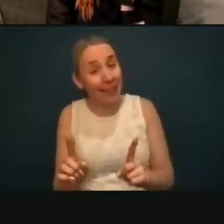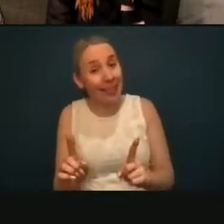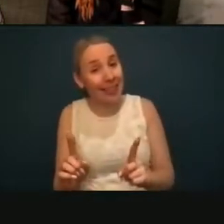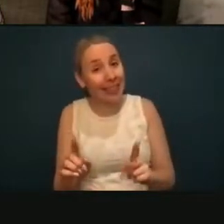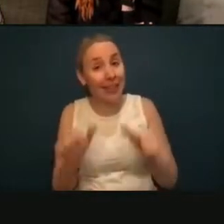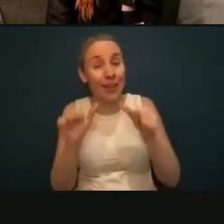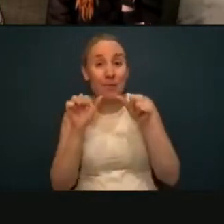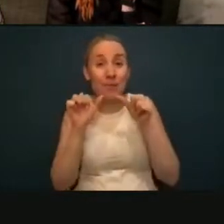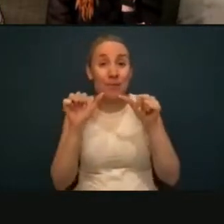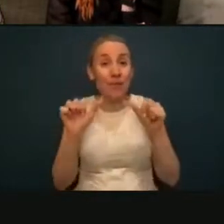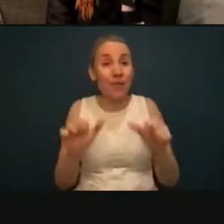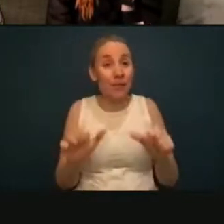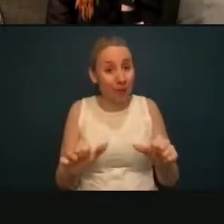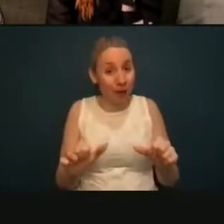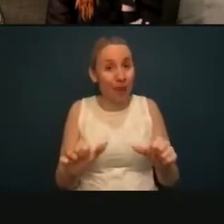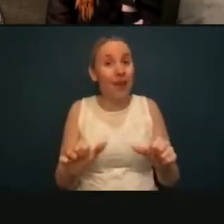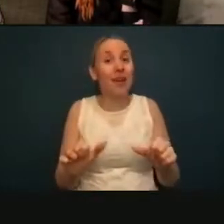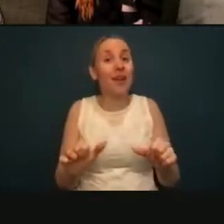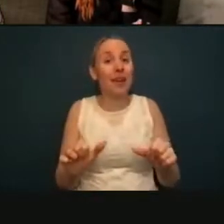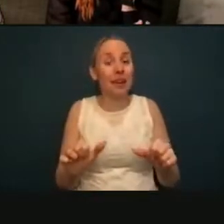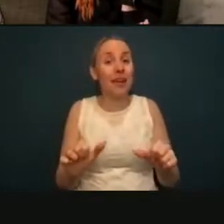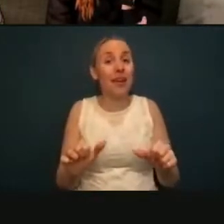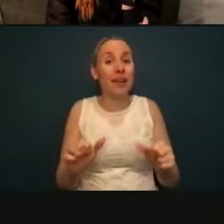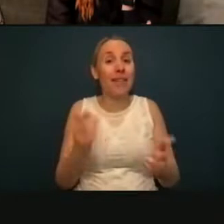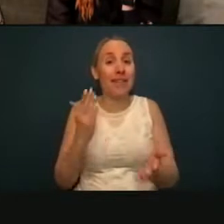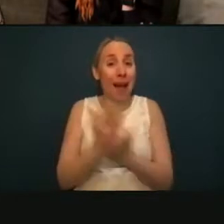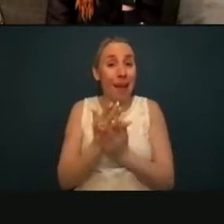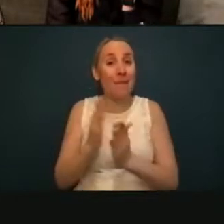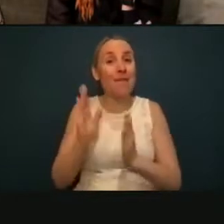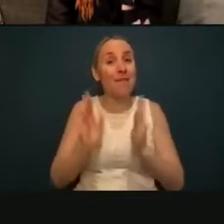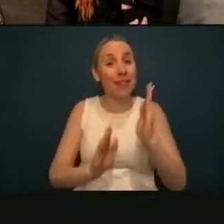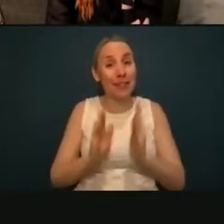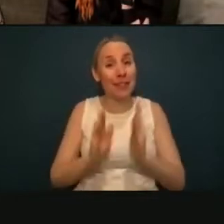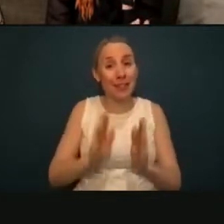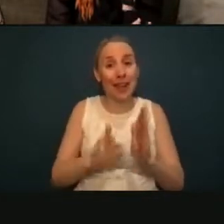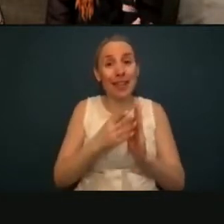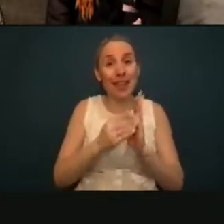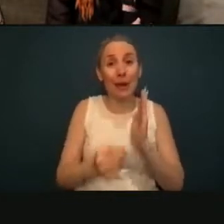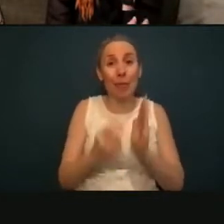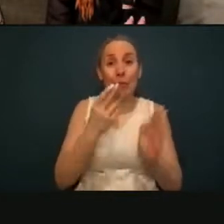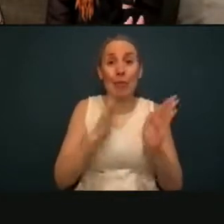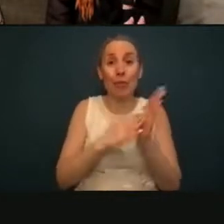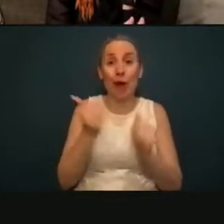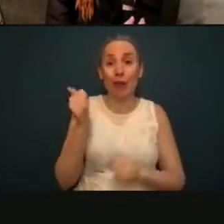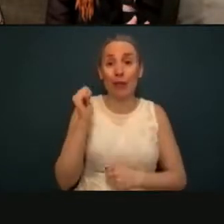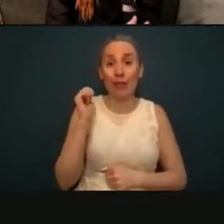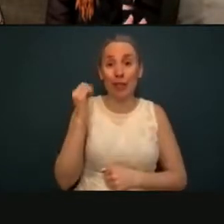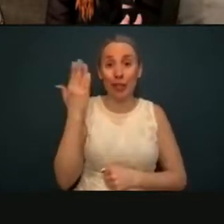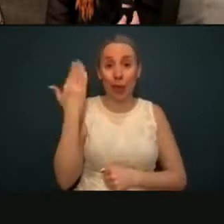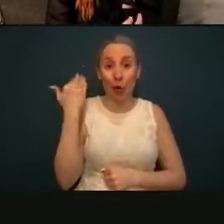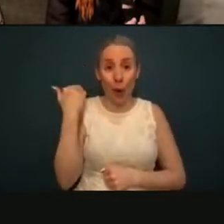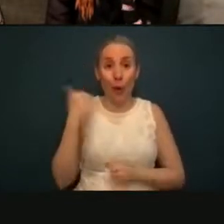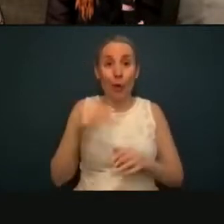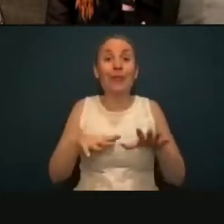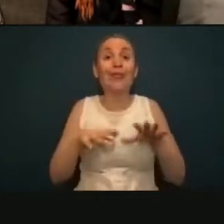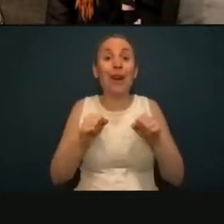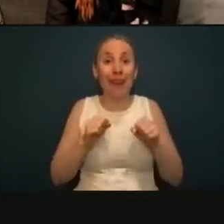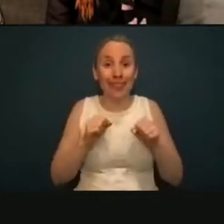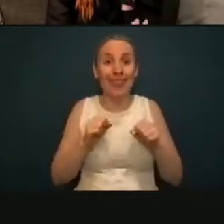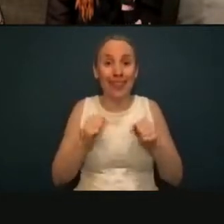did 2 months ago, and I am doing now here in my